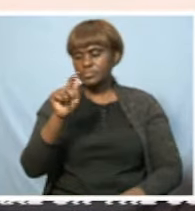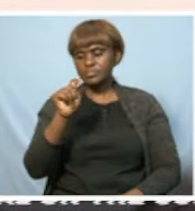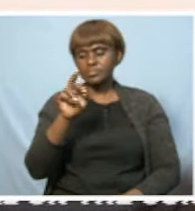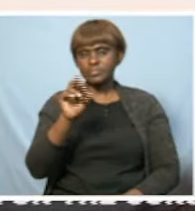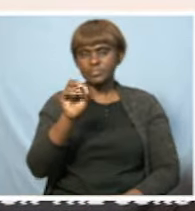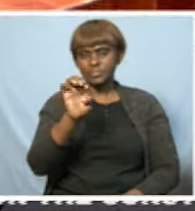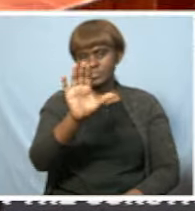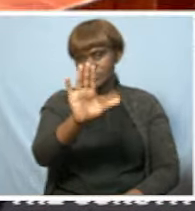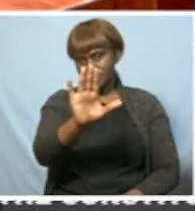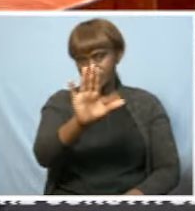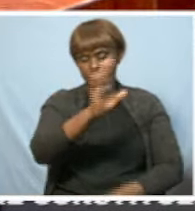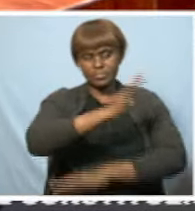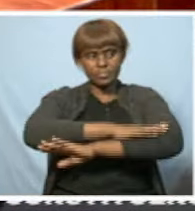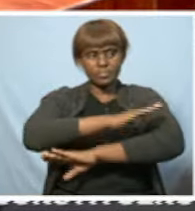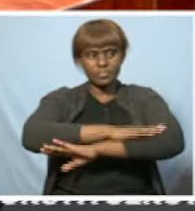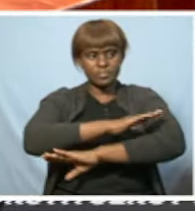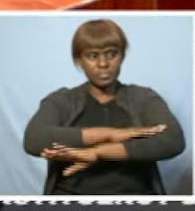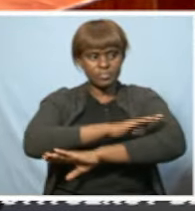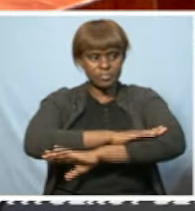not desks.